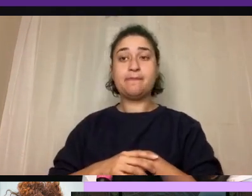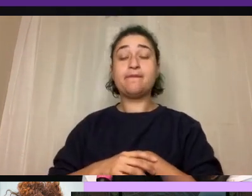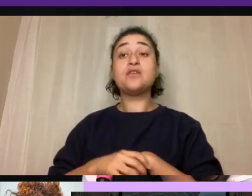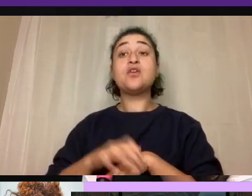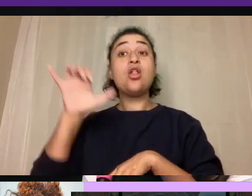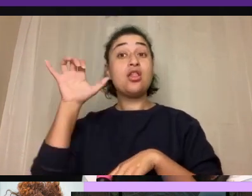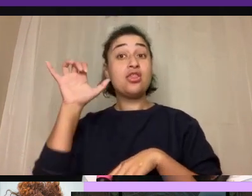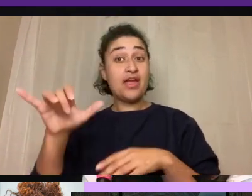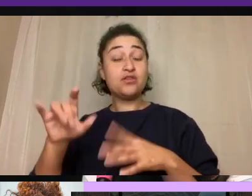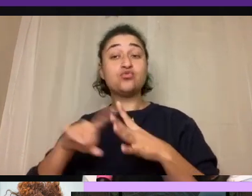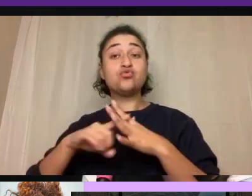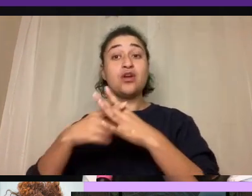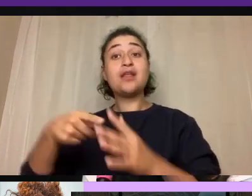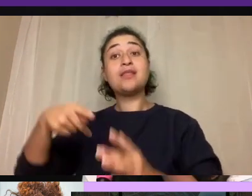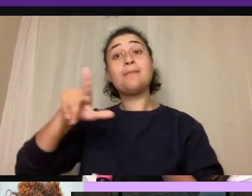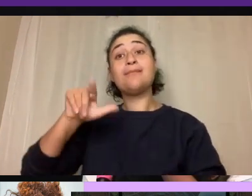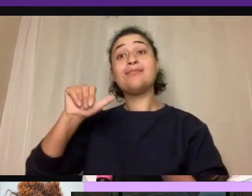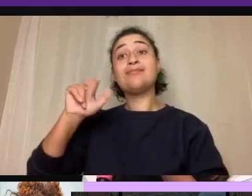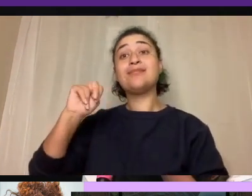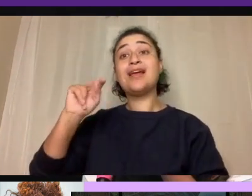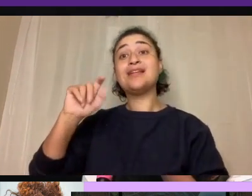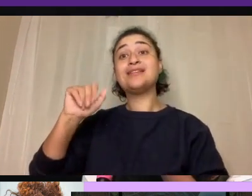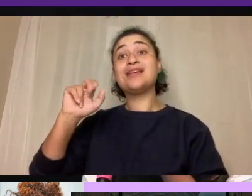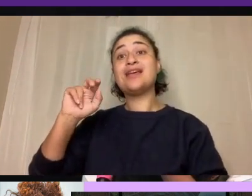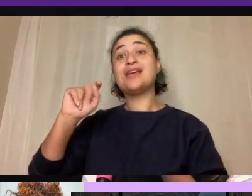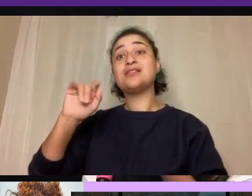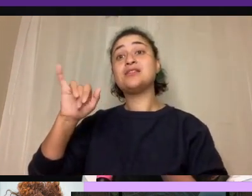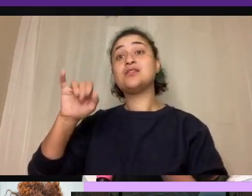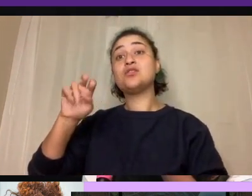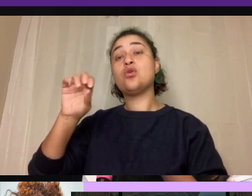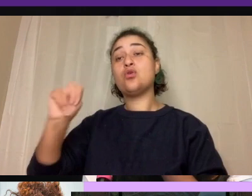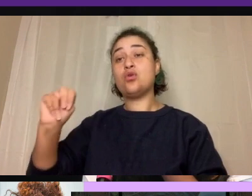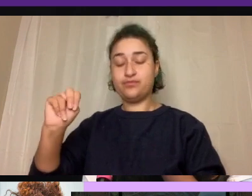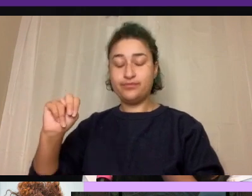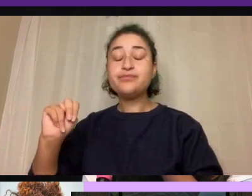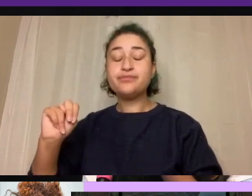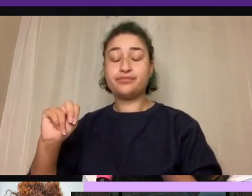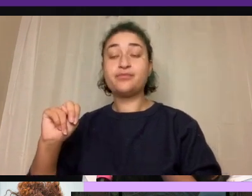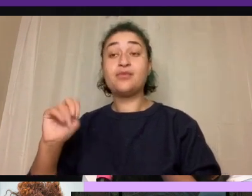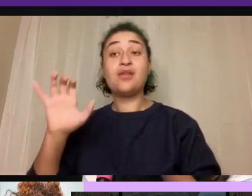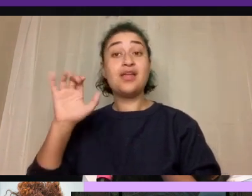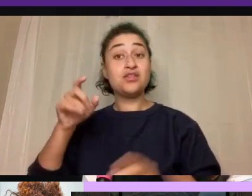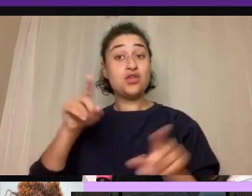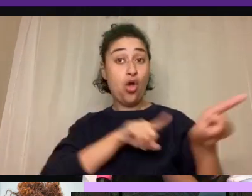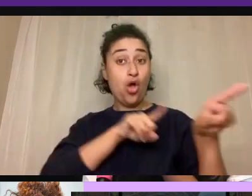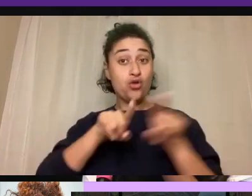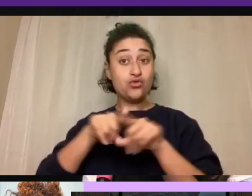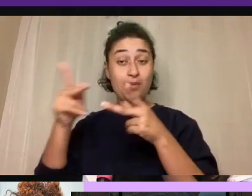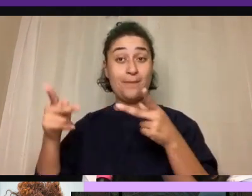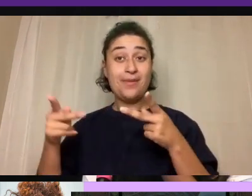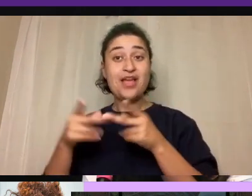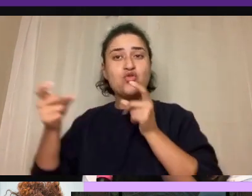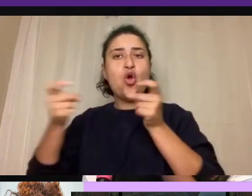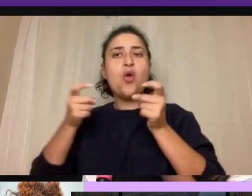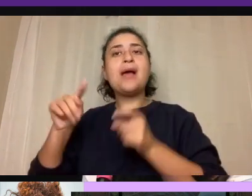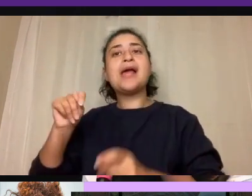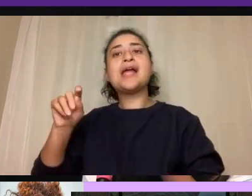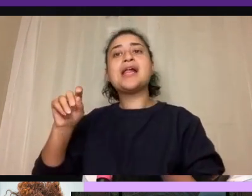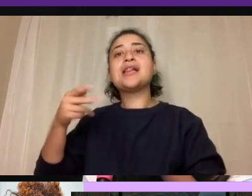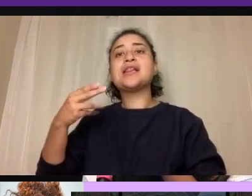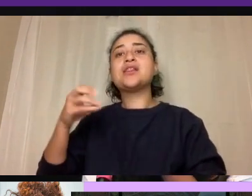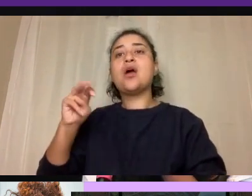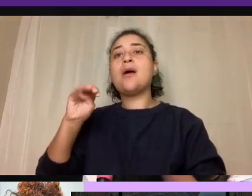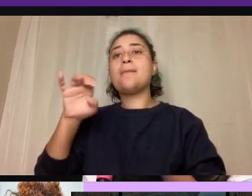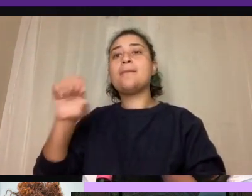of Thomas Jefferson, which is also the place where the Lewis and Clark expedition